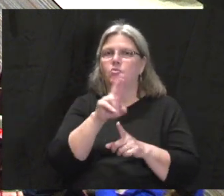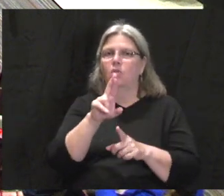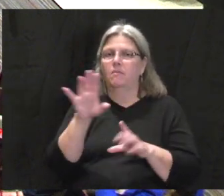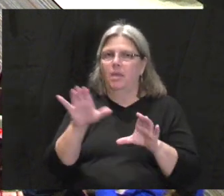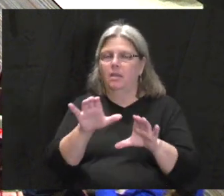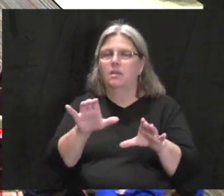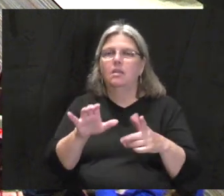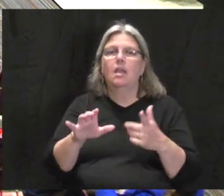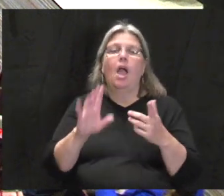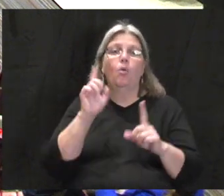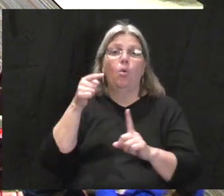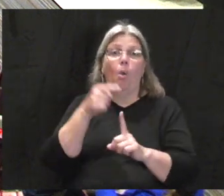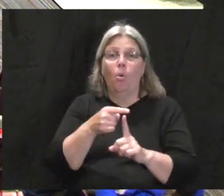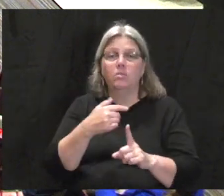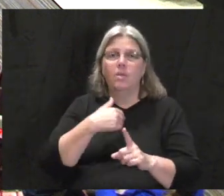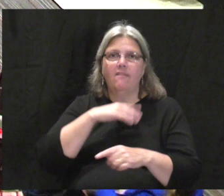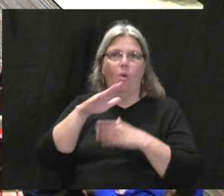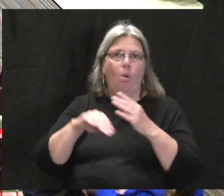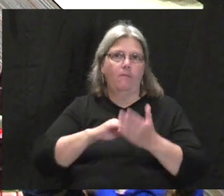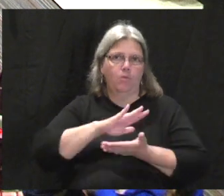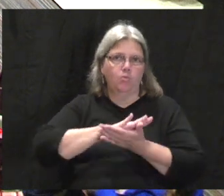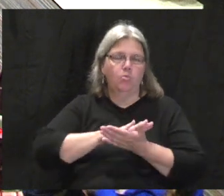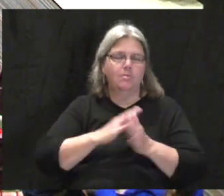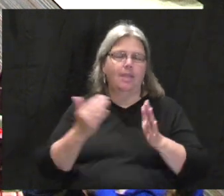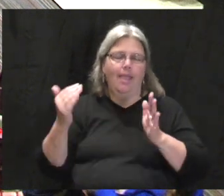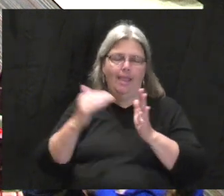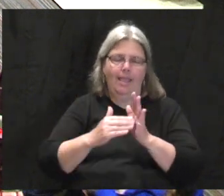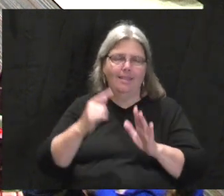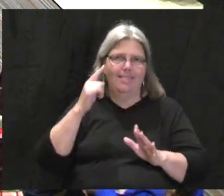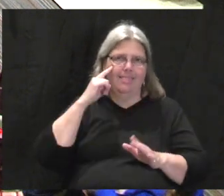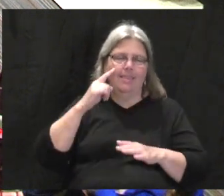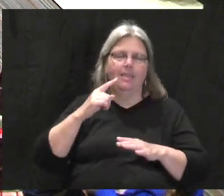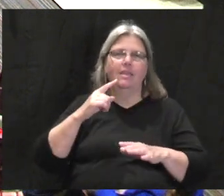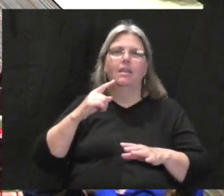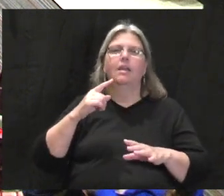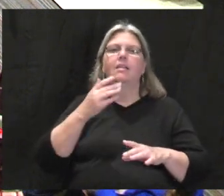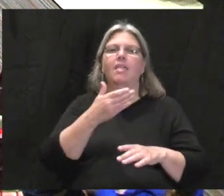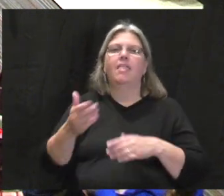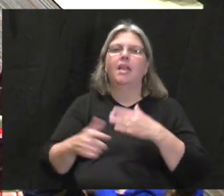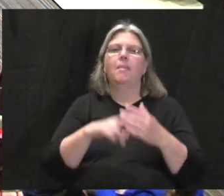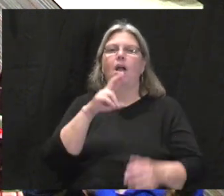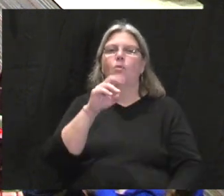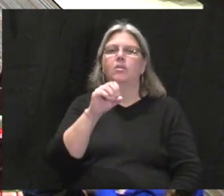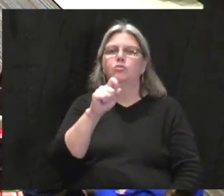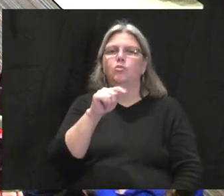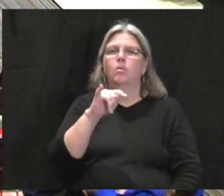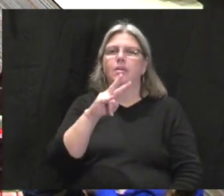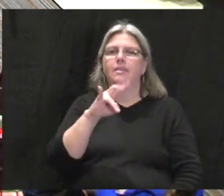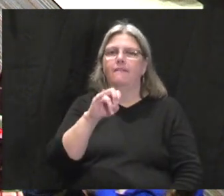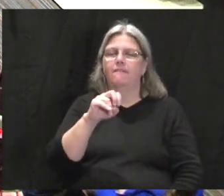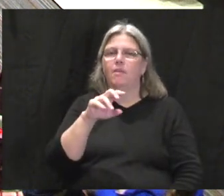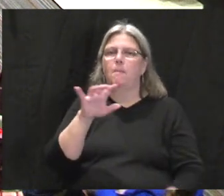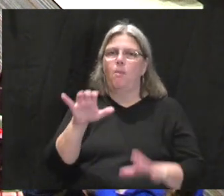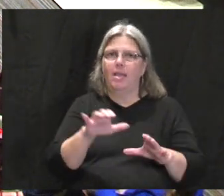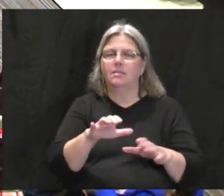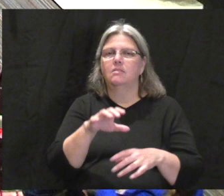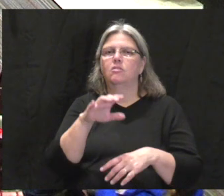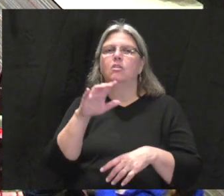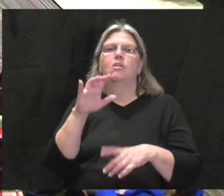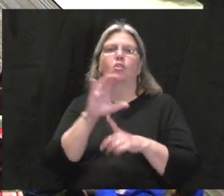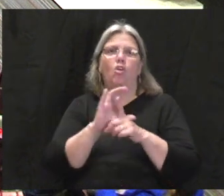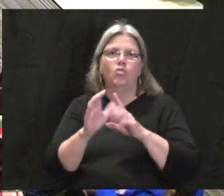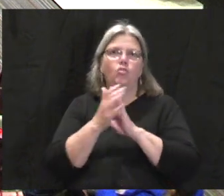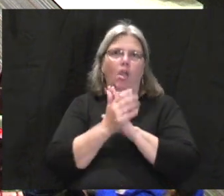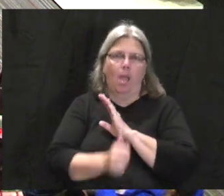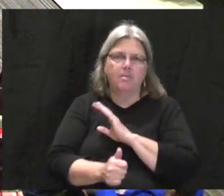and supports is really, it is a network of supports that we're training staff and putting in place. They're not independent of one